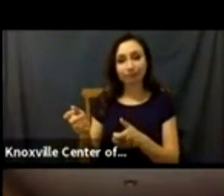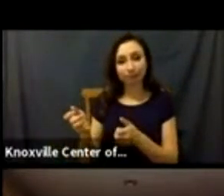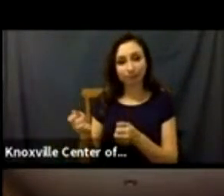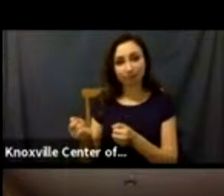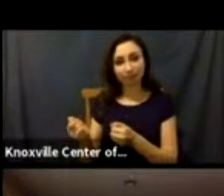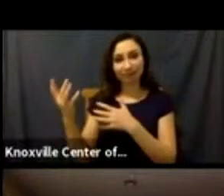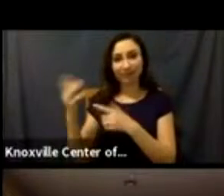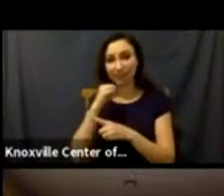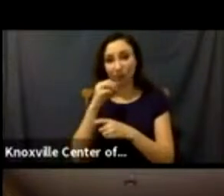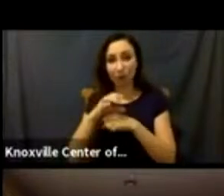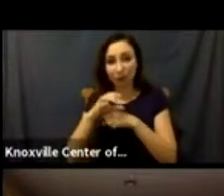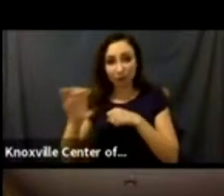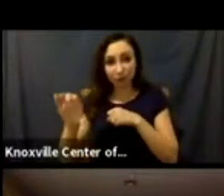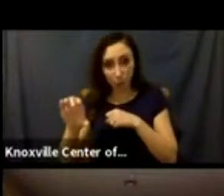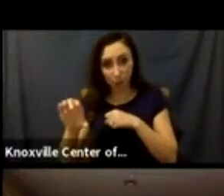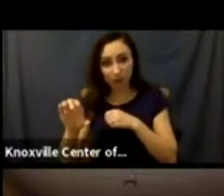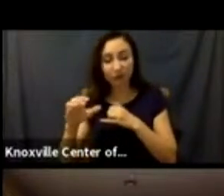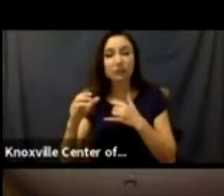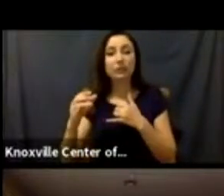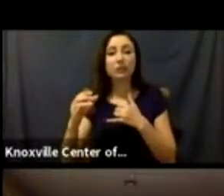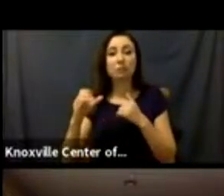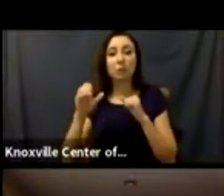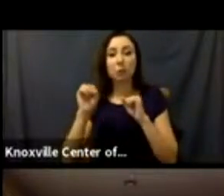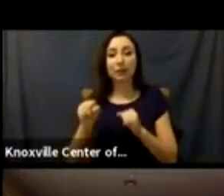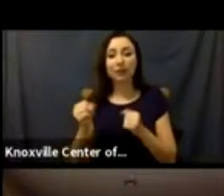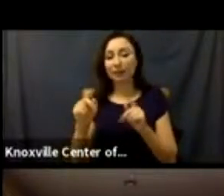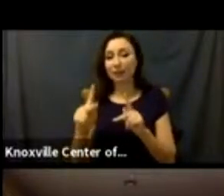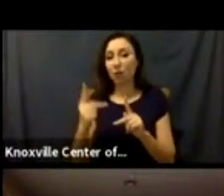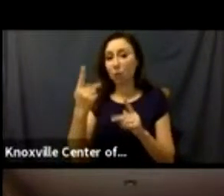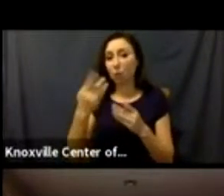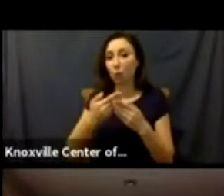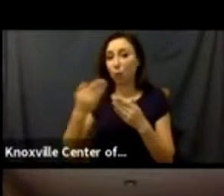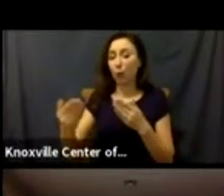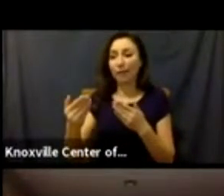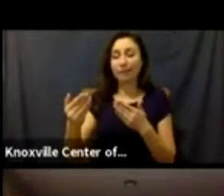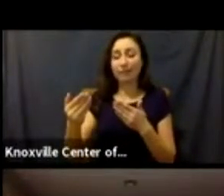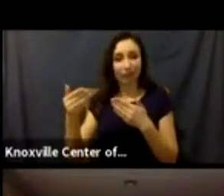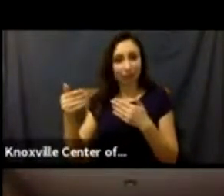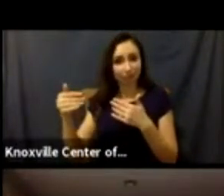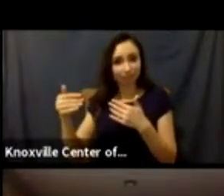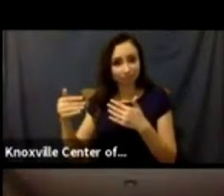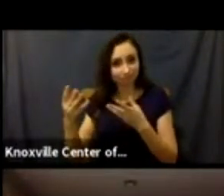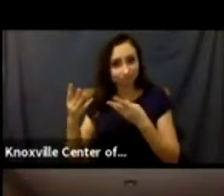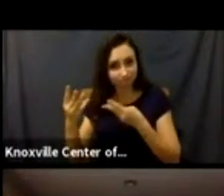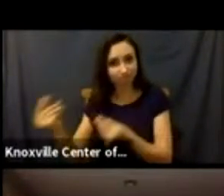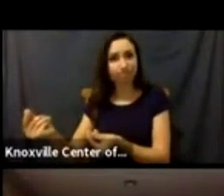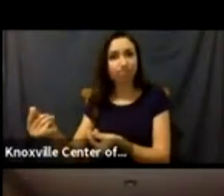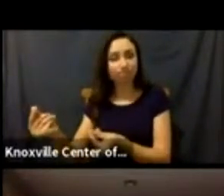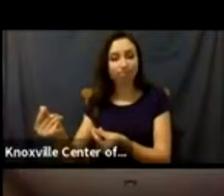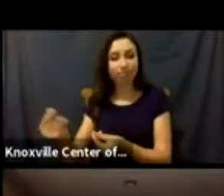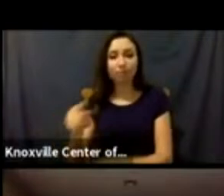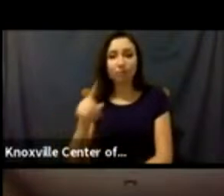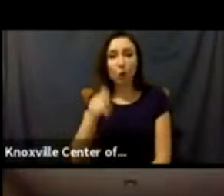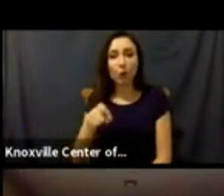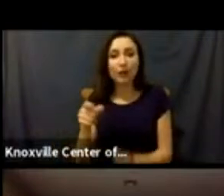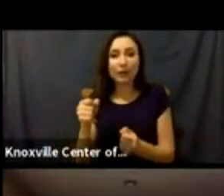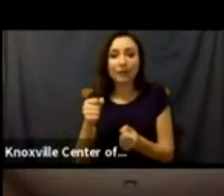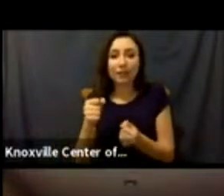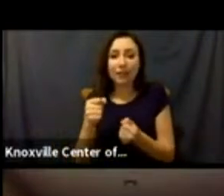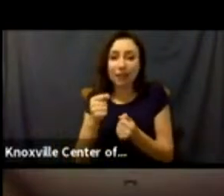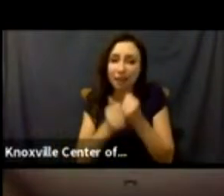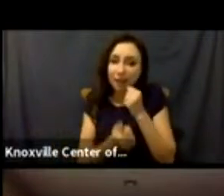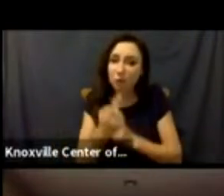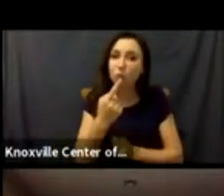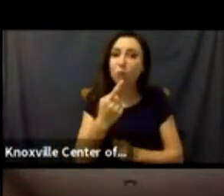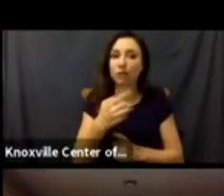enforced. But we could let one little thing go, but we need everybody to volunteer, to step up.